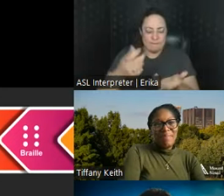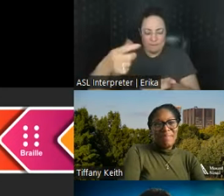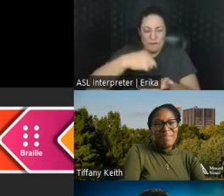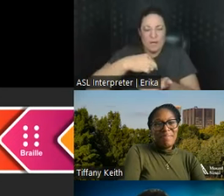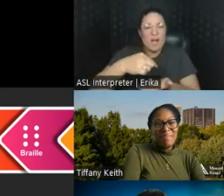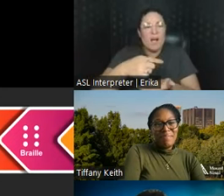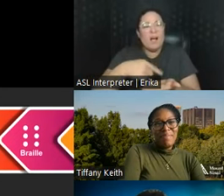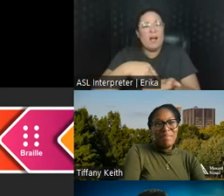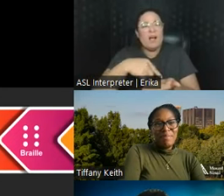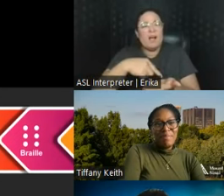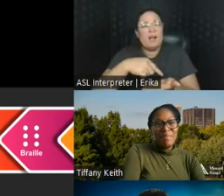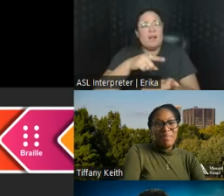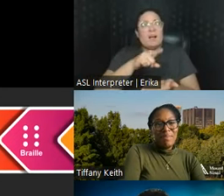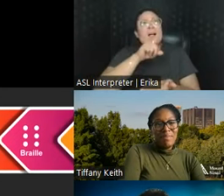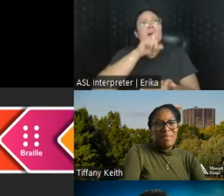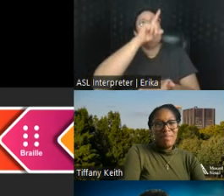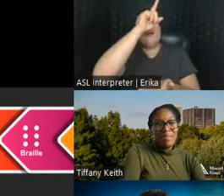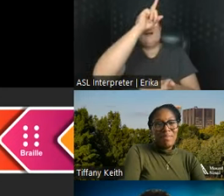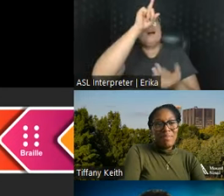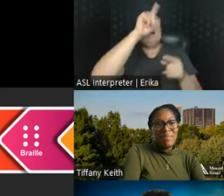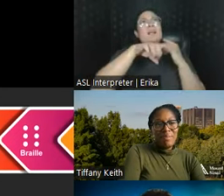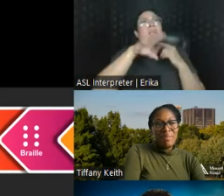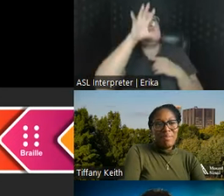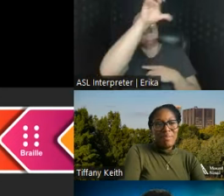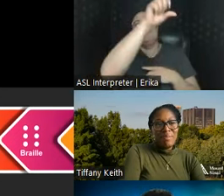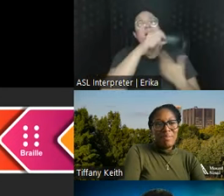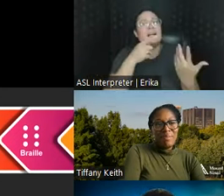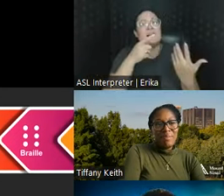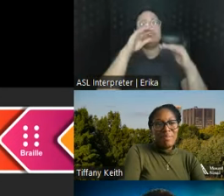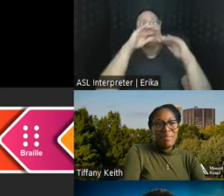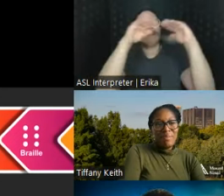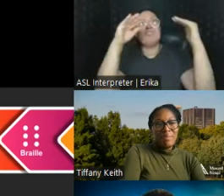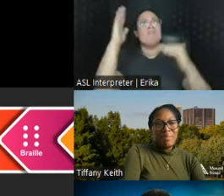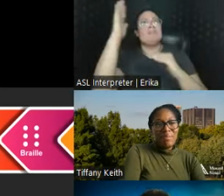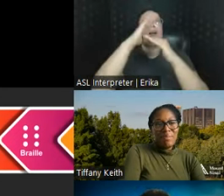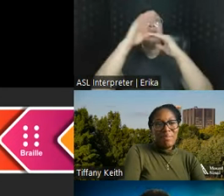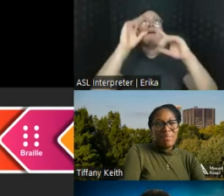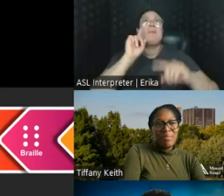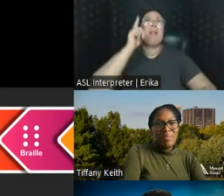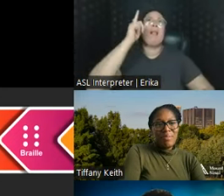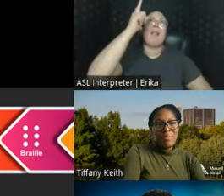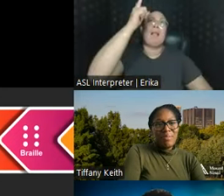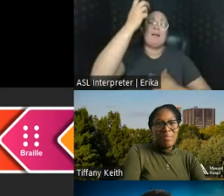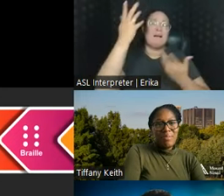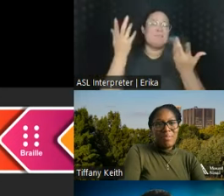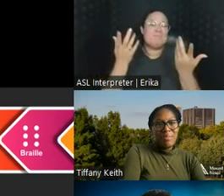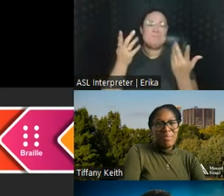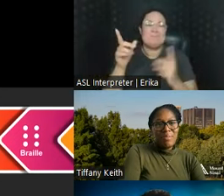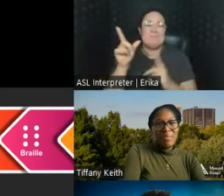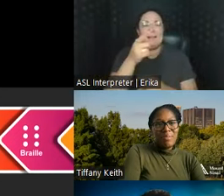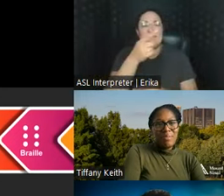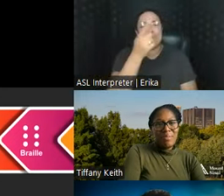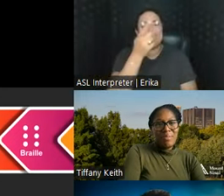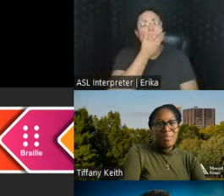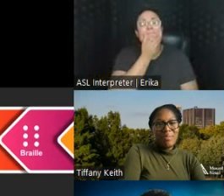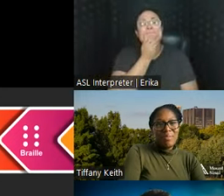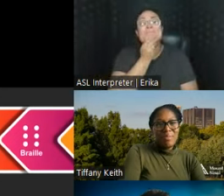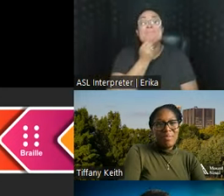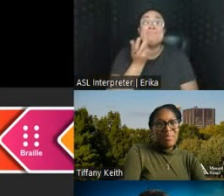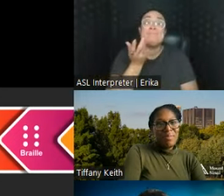the stapler is at the most inaccessible part of this shelf here, way up tucked in the left side.